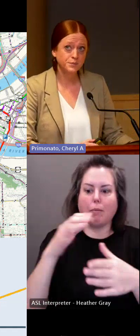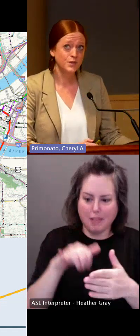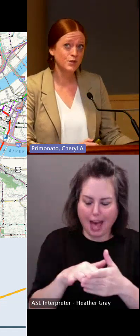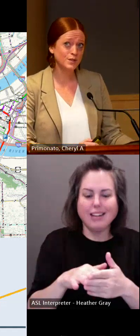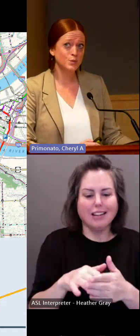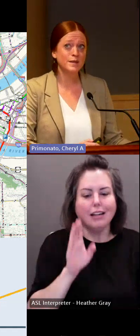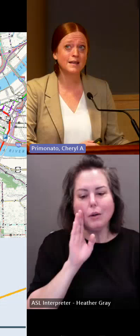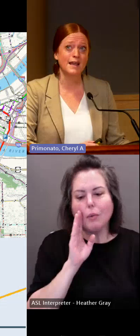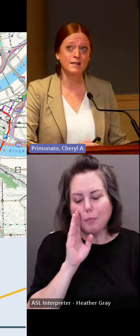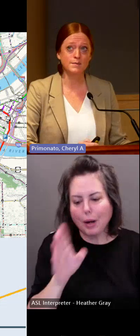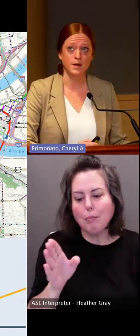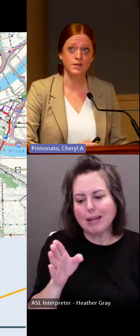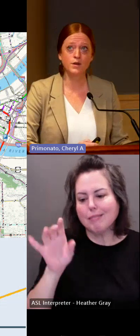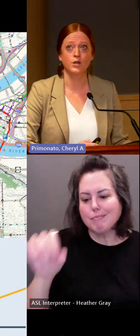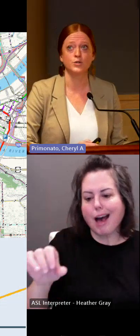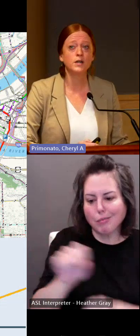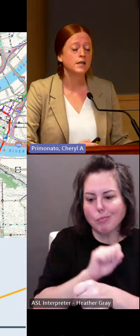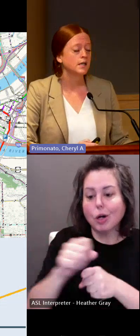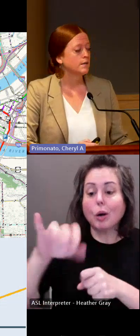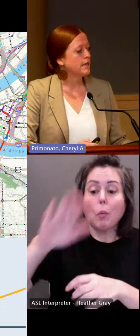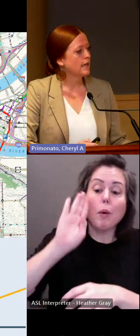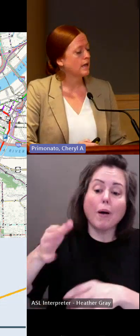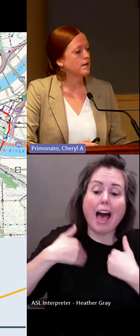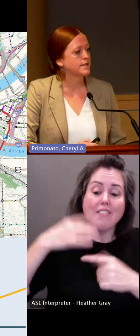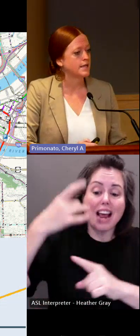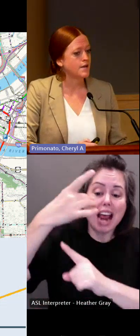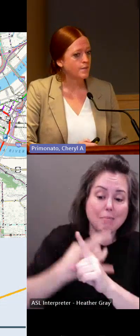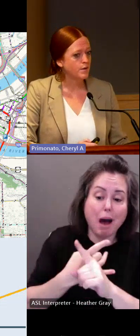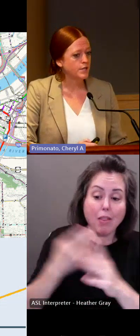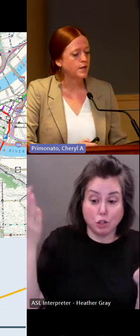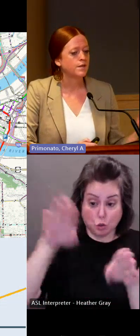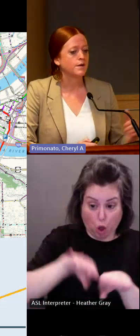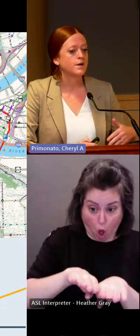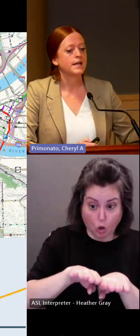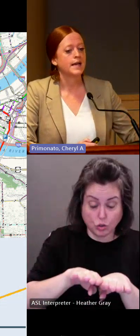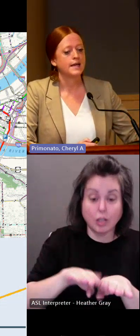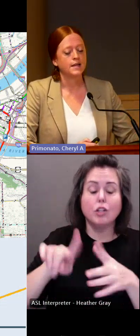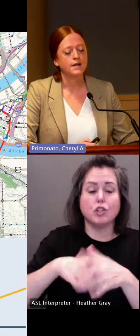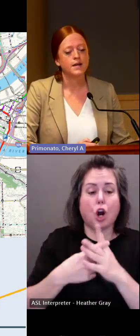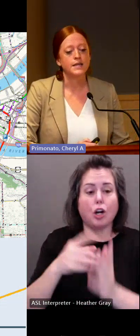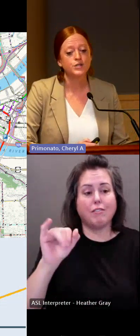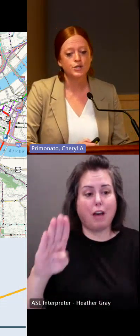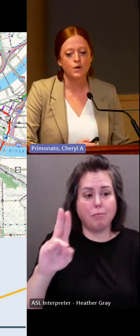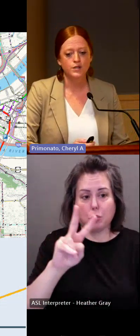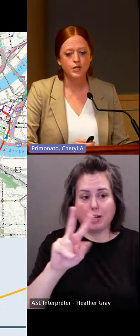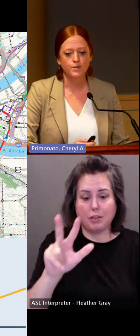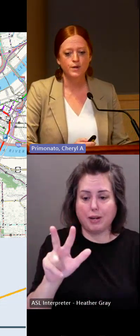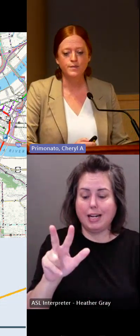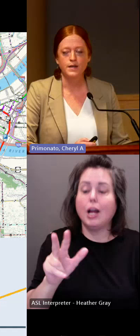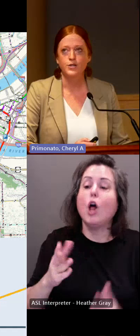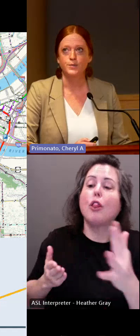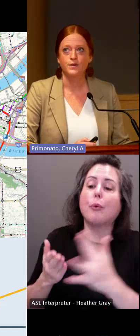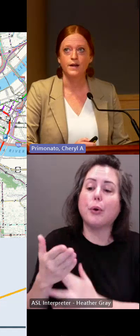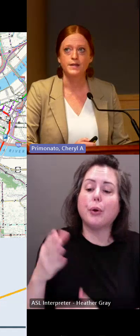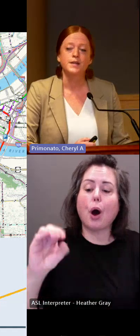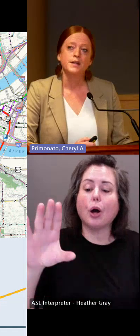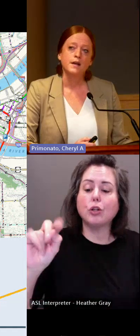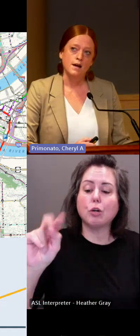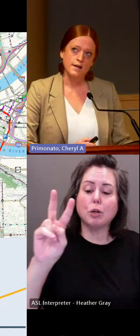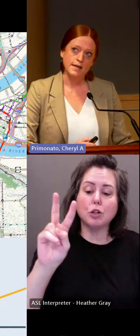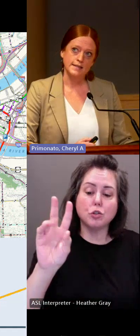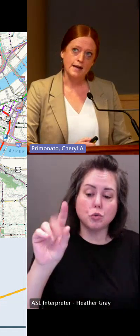impacts. So this will be an 8-month closure beginning on Sunday, February 23rd, and heading into October. We'll make sure to